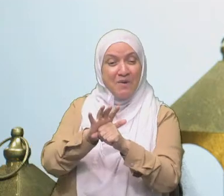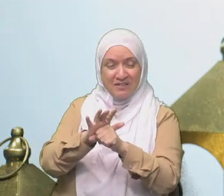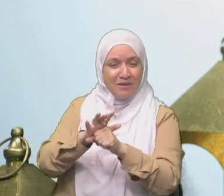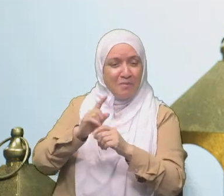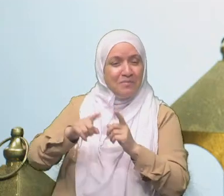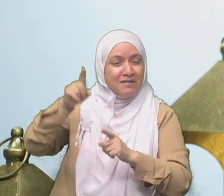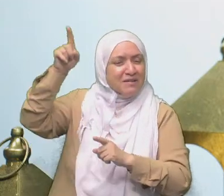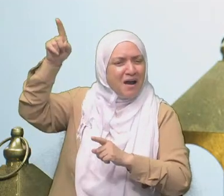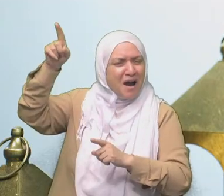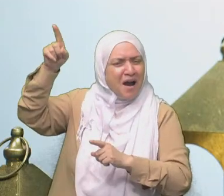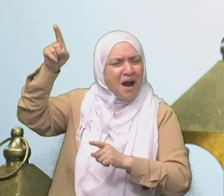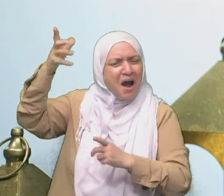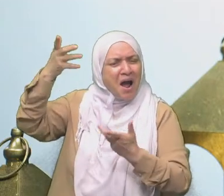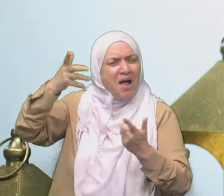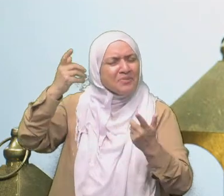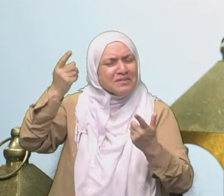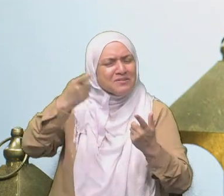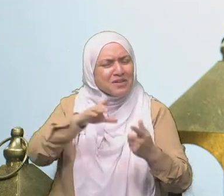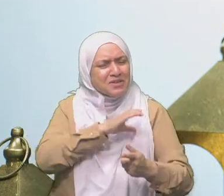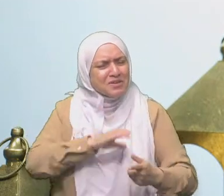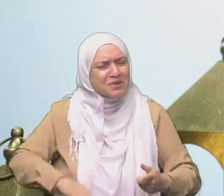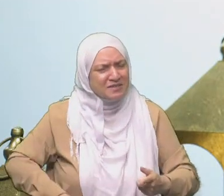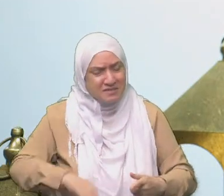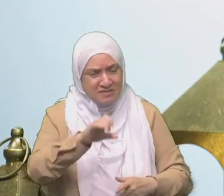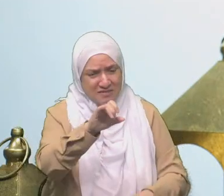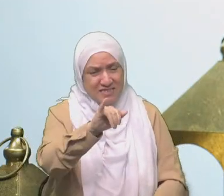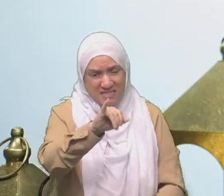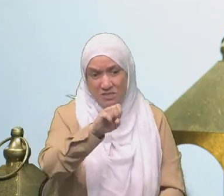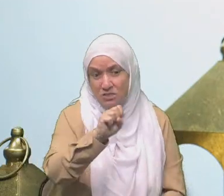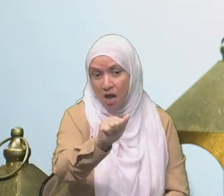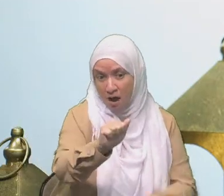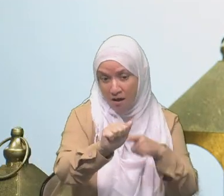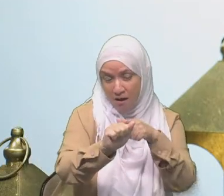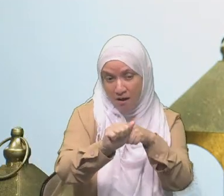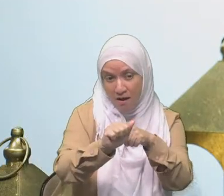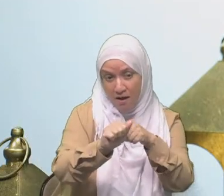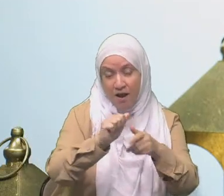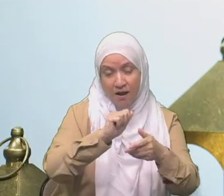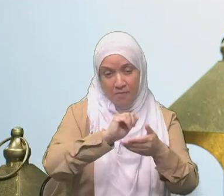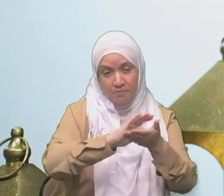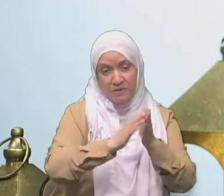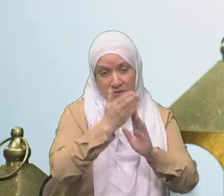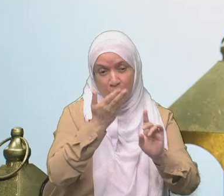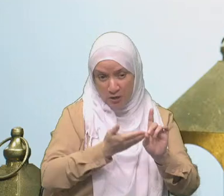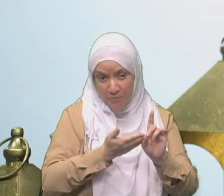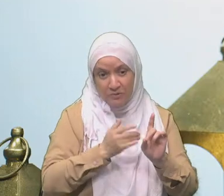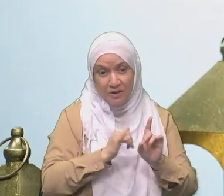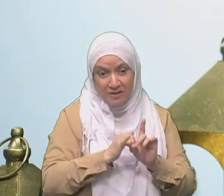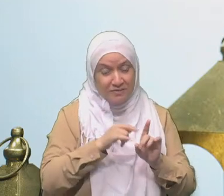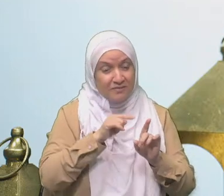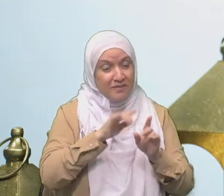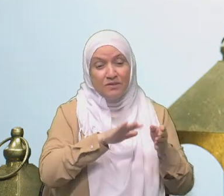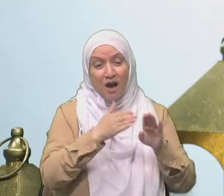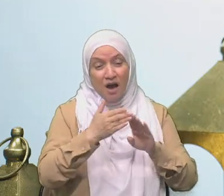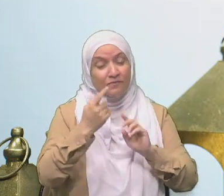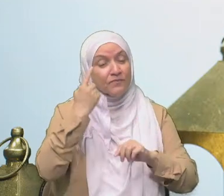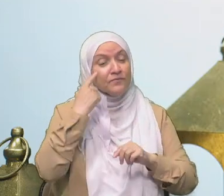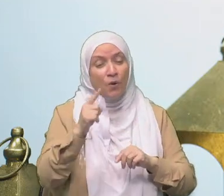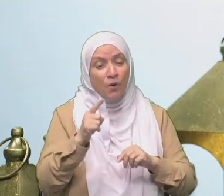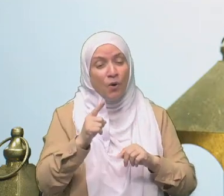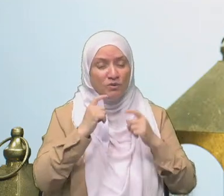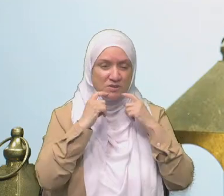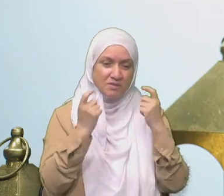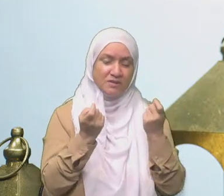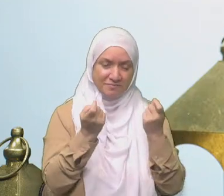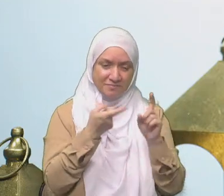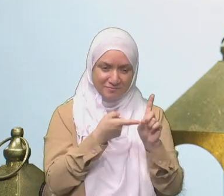now. It's all gone, so long as you know that Allah is Ghafoor and Rahim. The commandments are gone now. And he starts giving these examples here